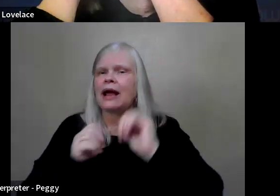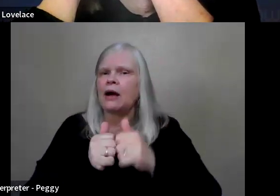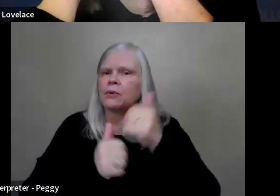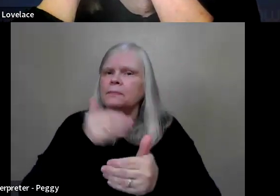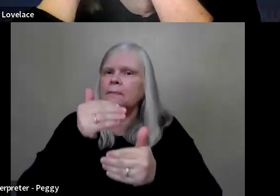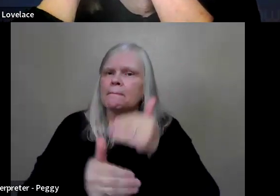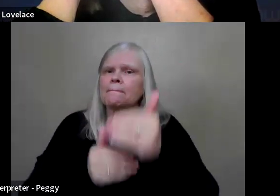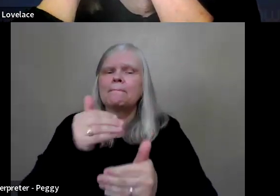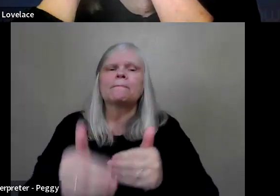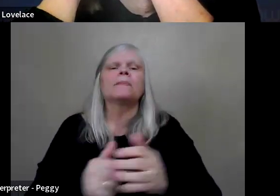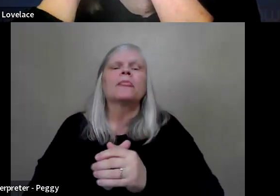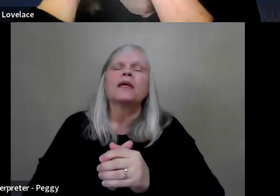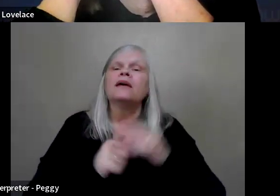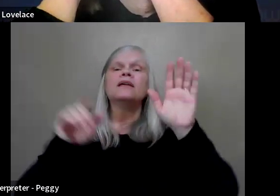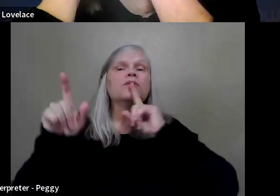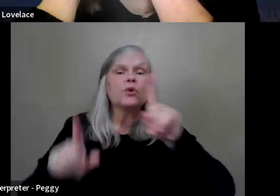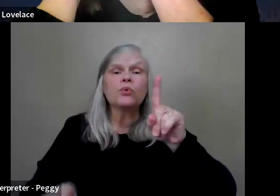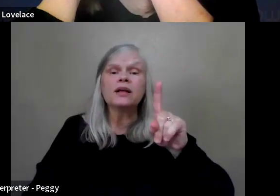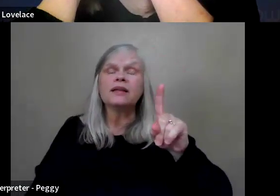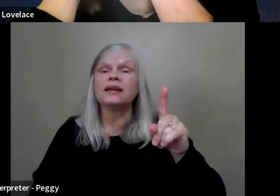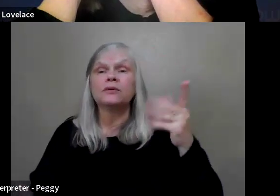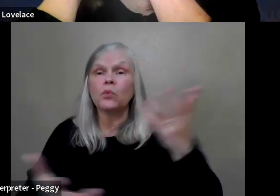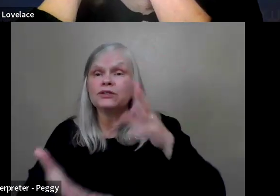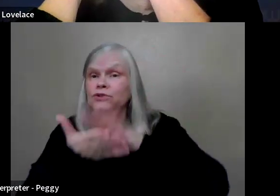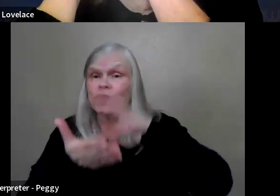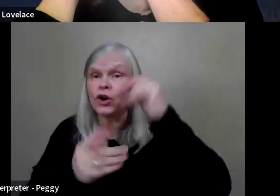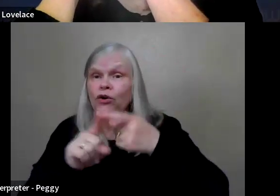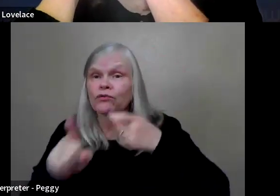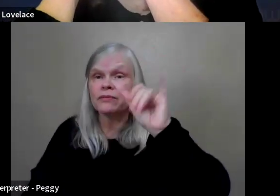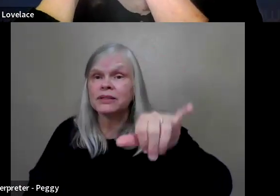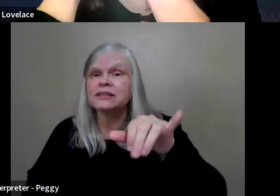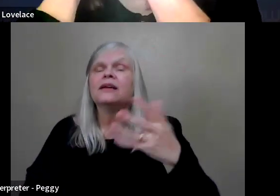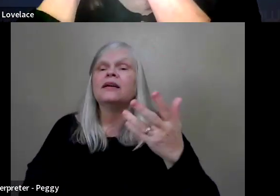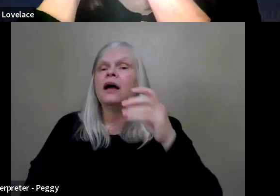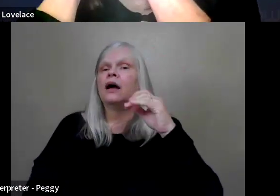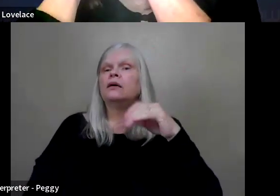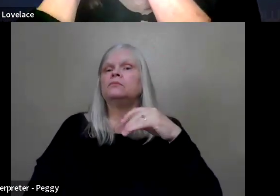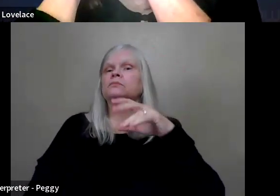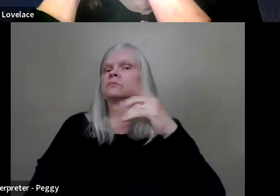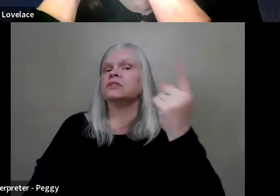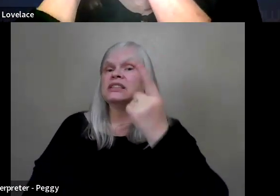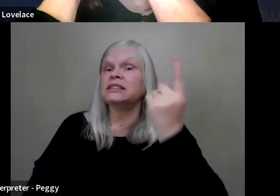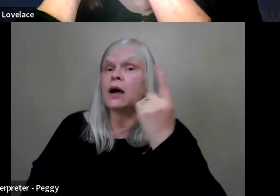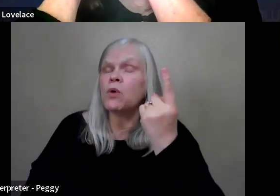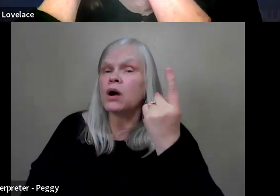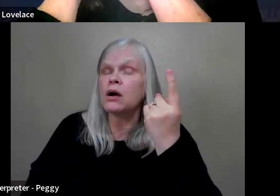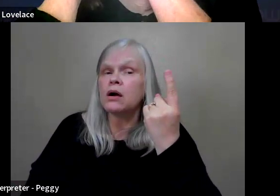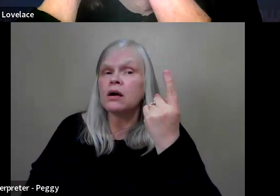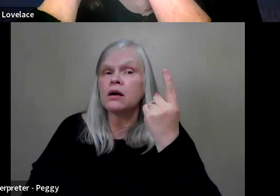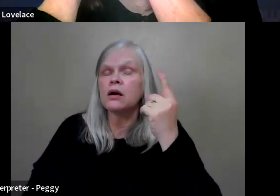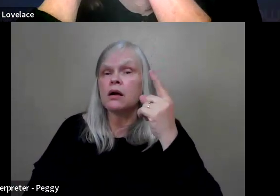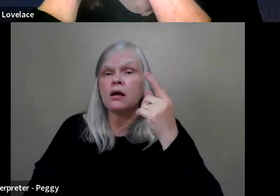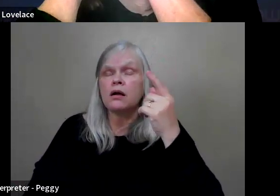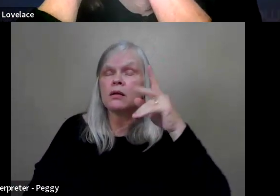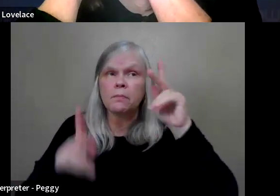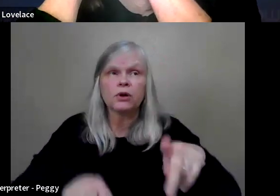So the great takeaway here is that even if someone with dementia might not remember who we